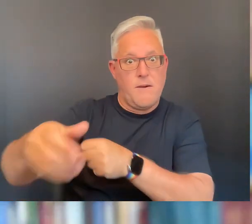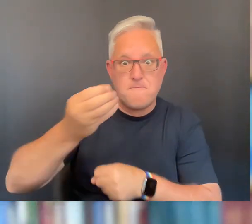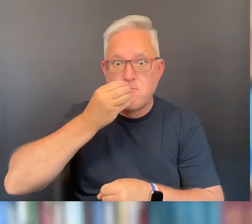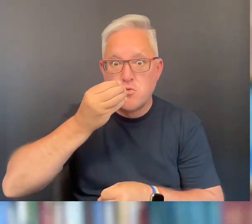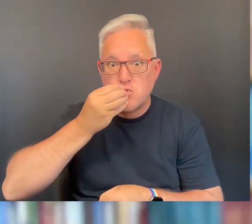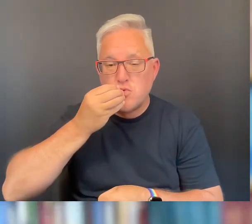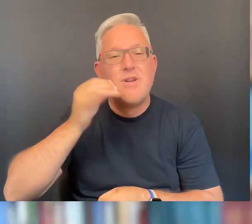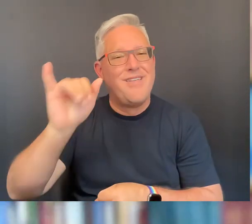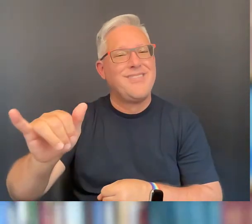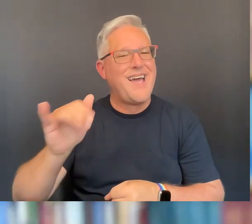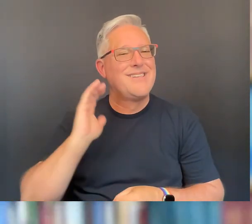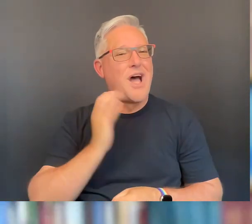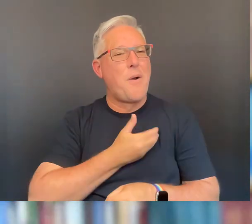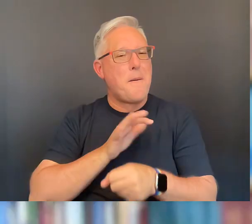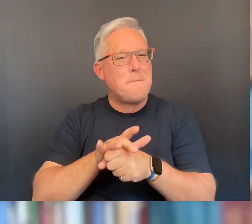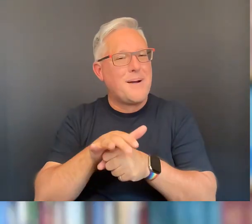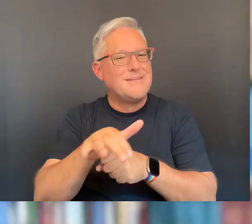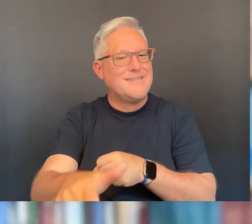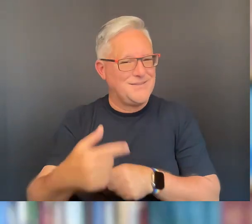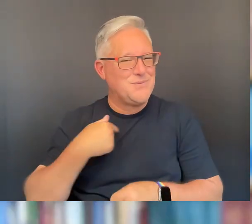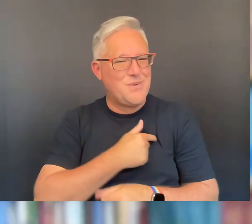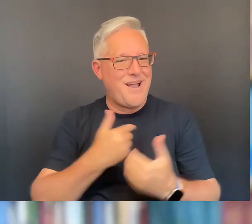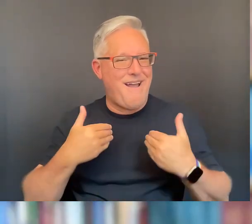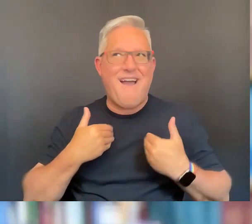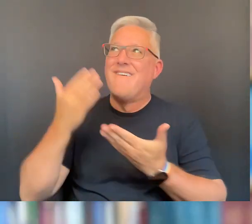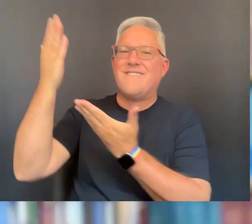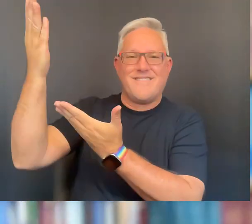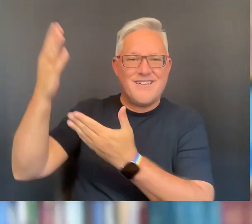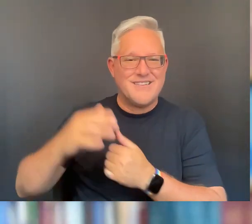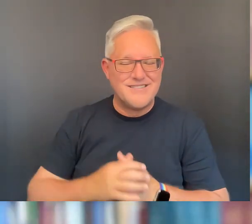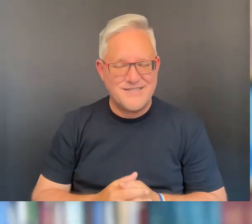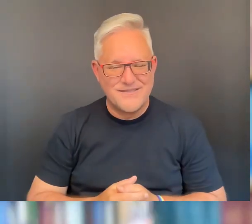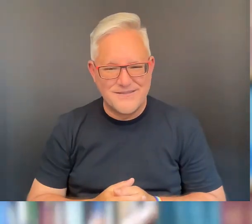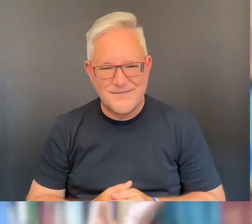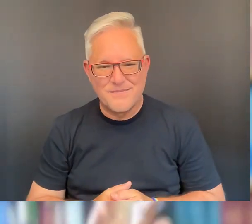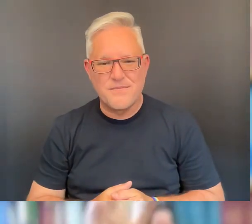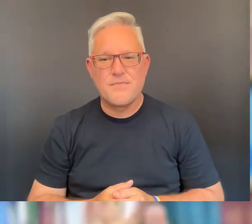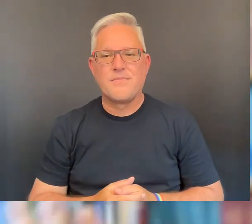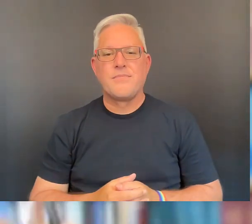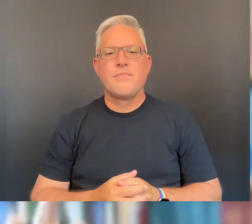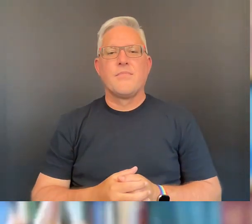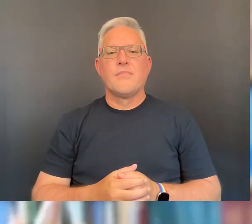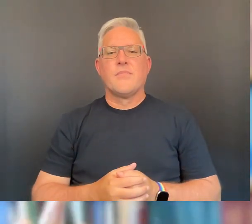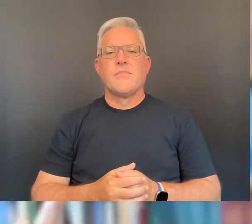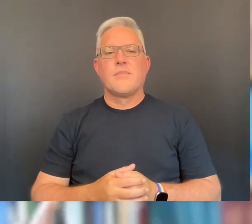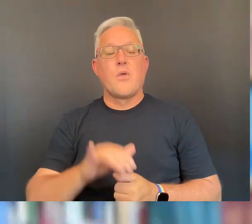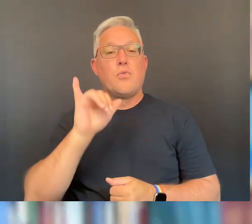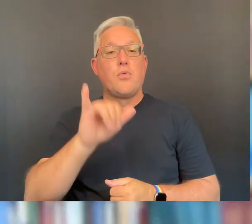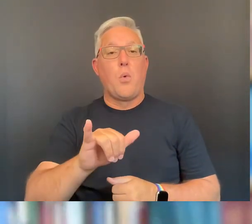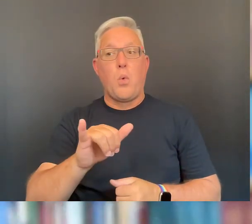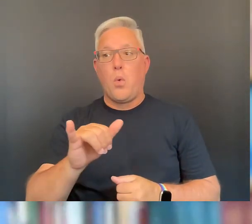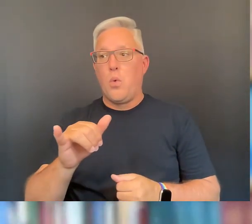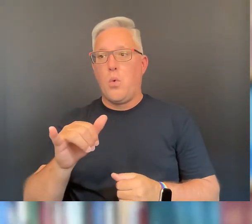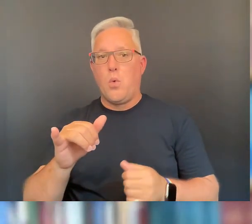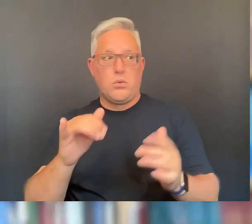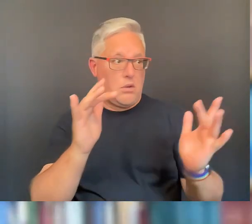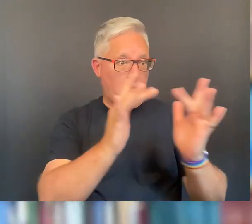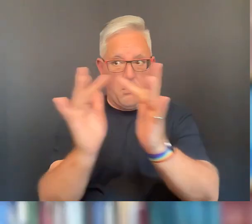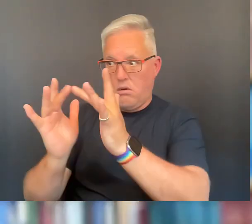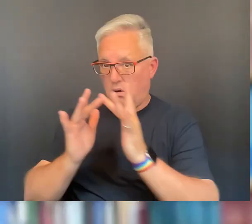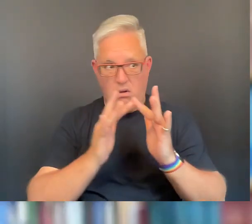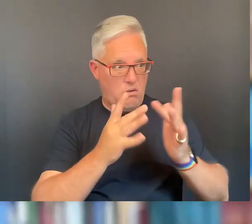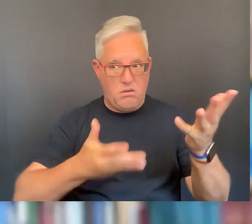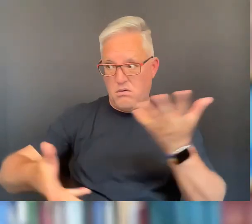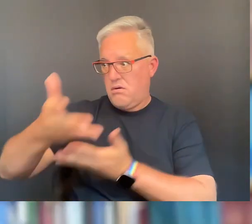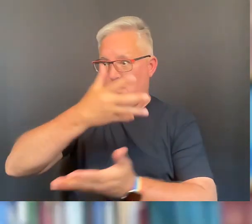abundance, right? Like living out the abundance that we have. Additionally, with those connections, those